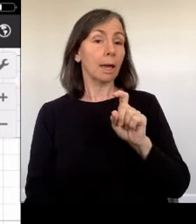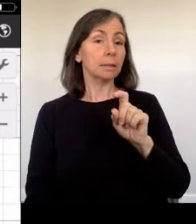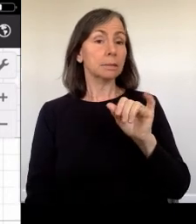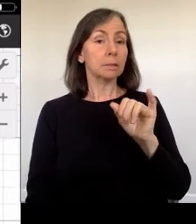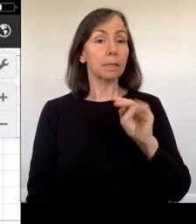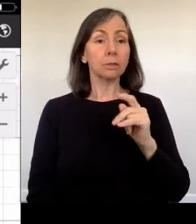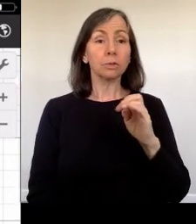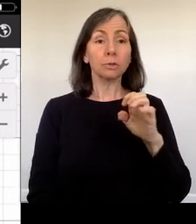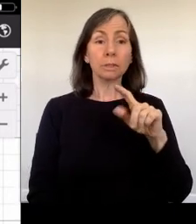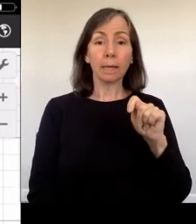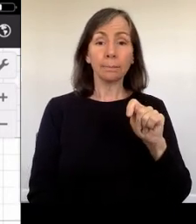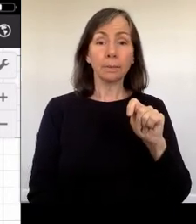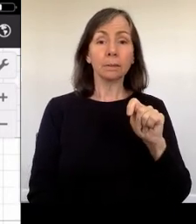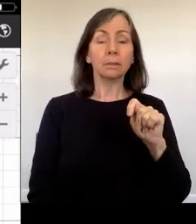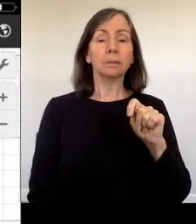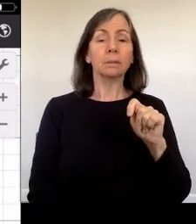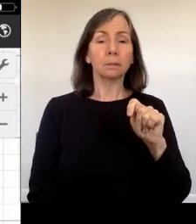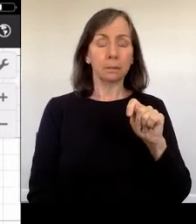1,